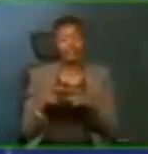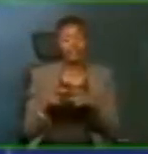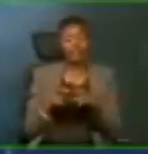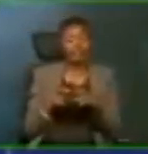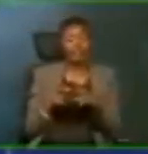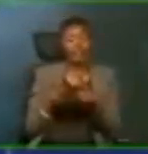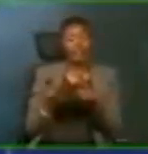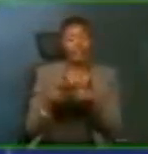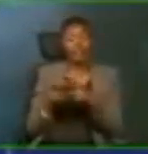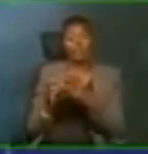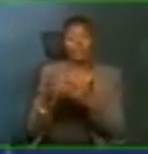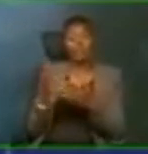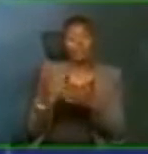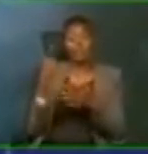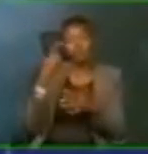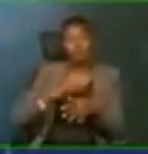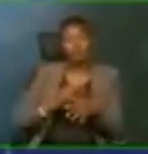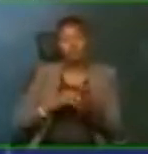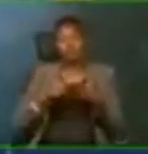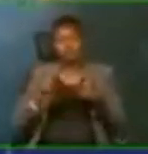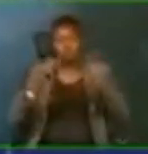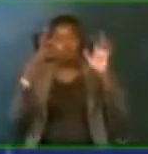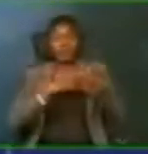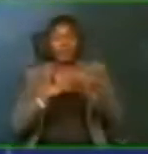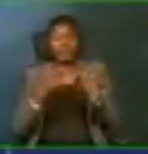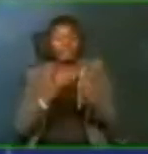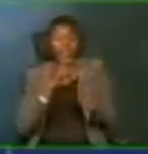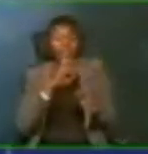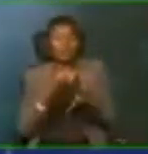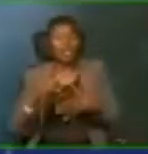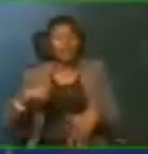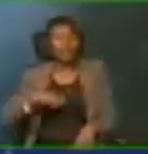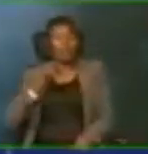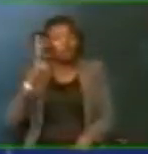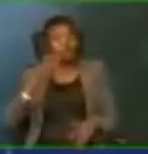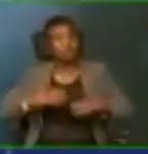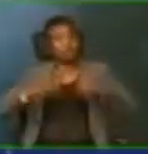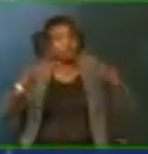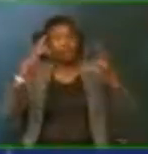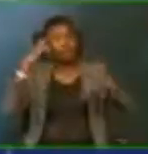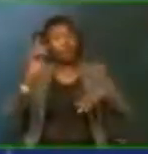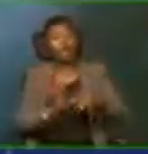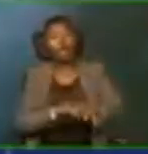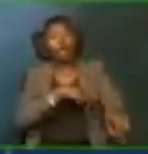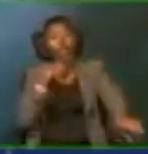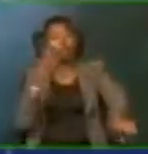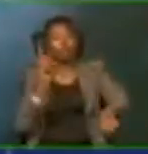survive for a long time. There are many other things, but this is a very crucial one.